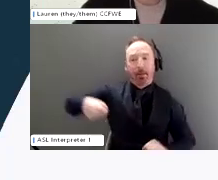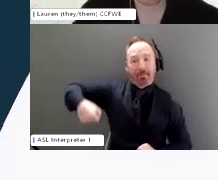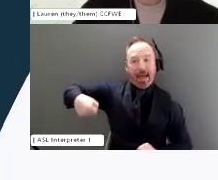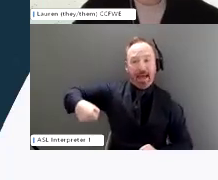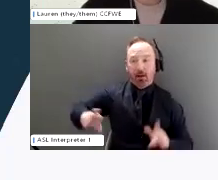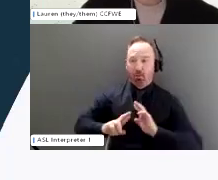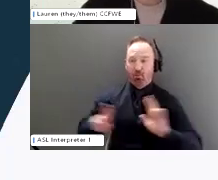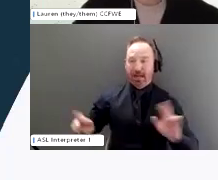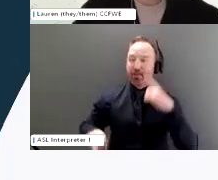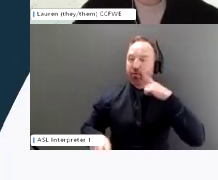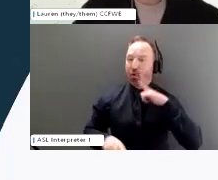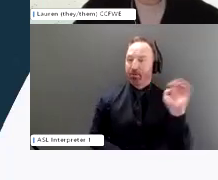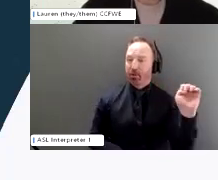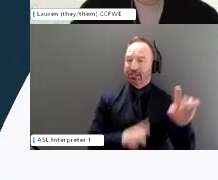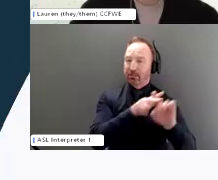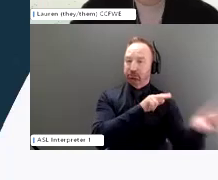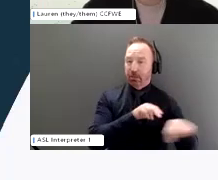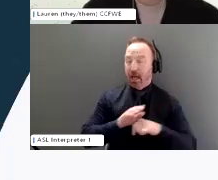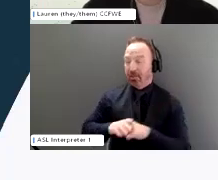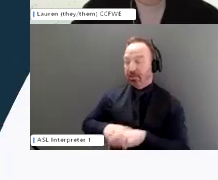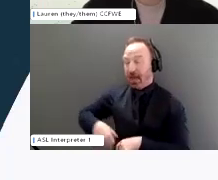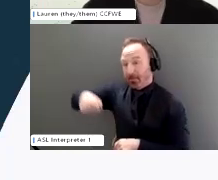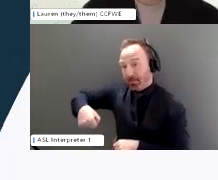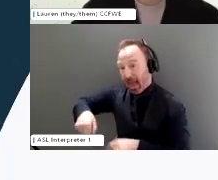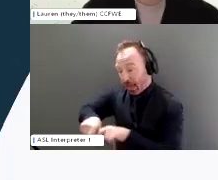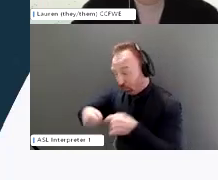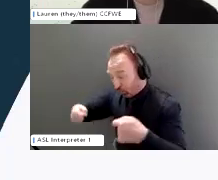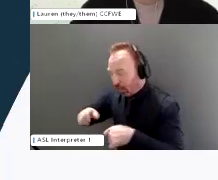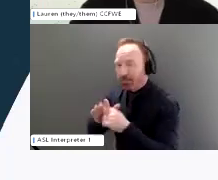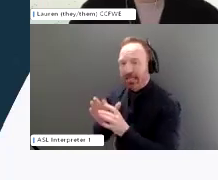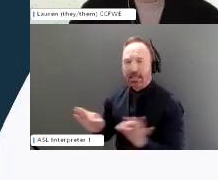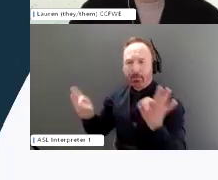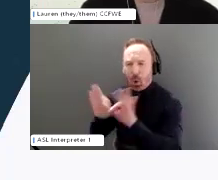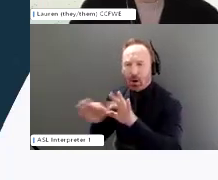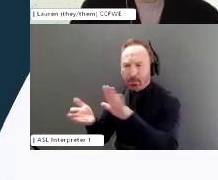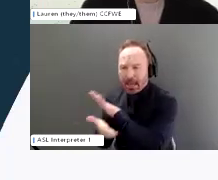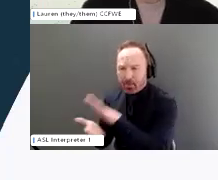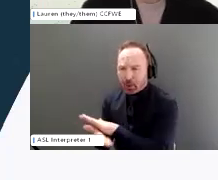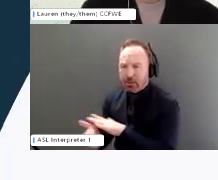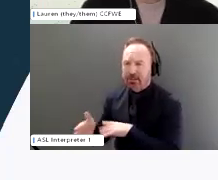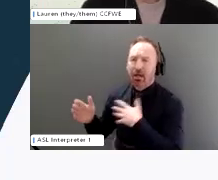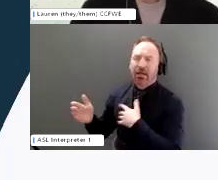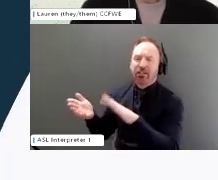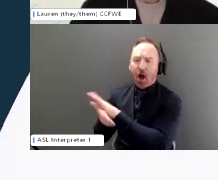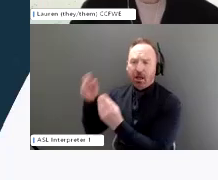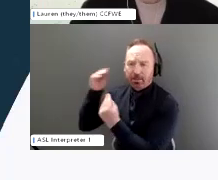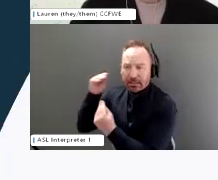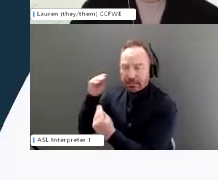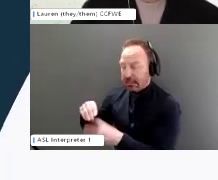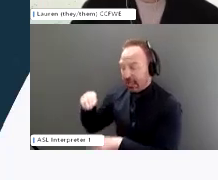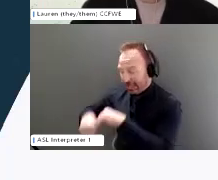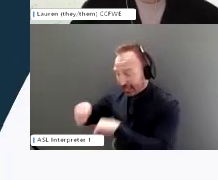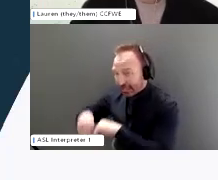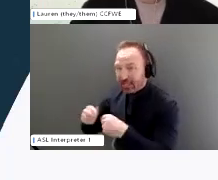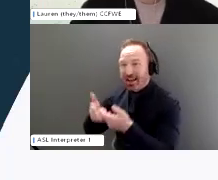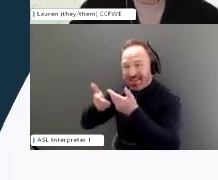we suggest creating a bag where they have some of those important documents and other items they